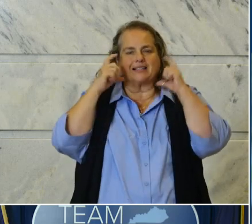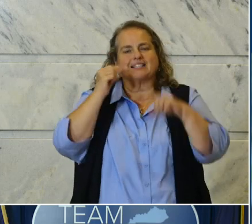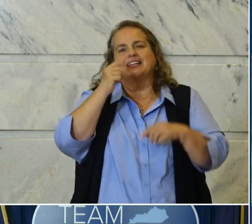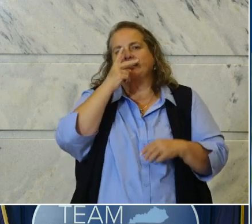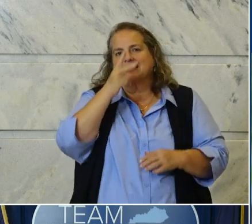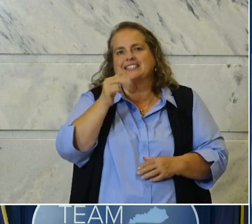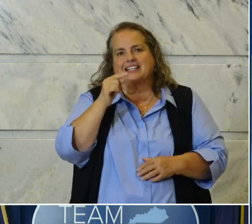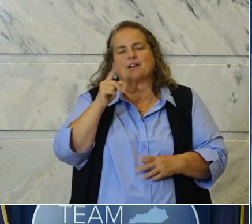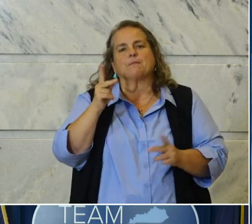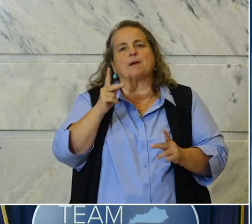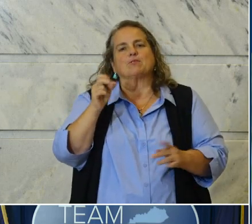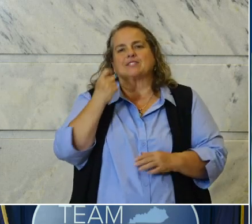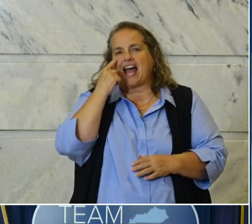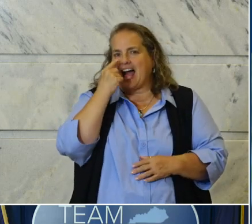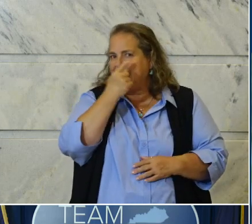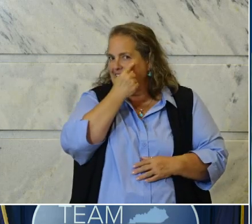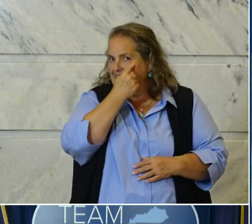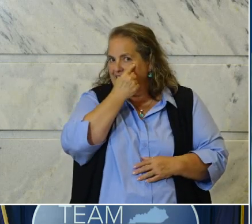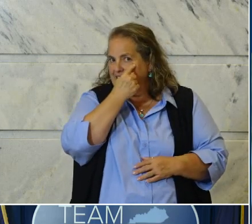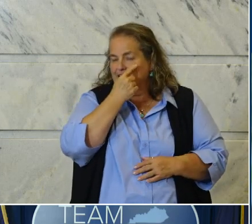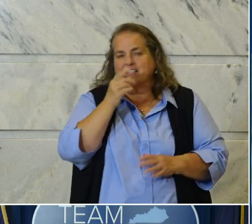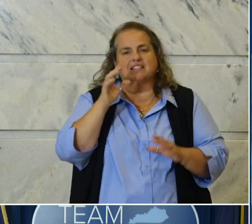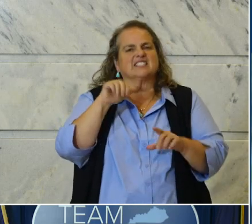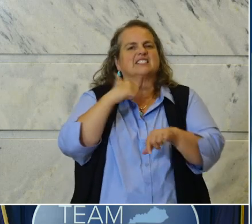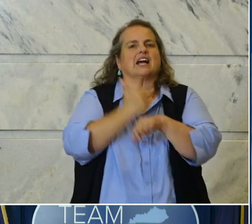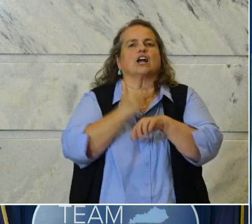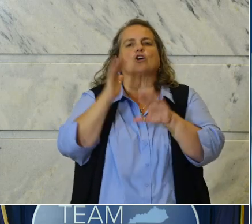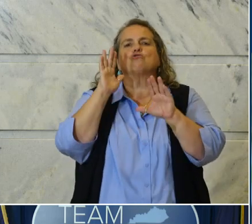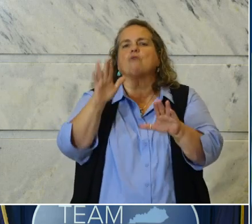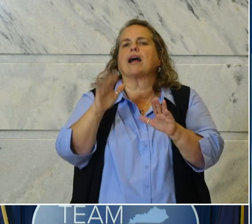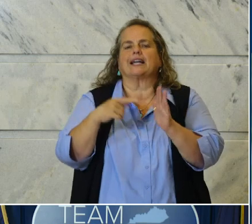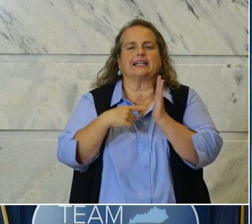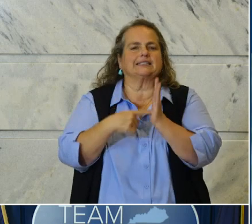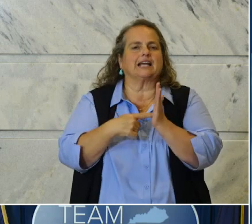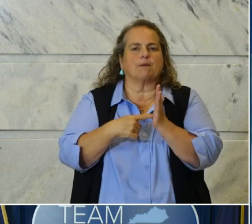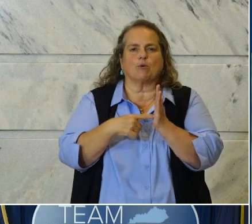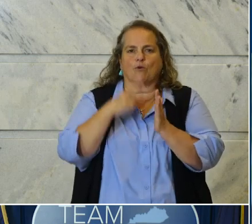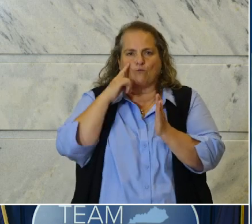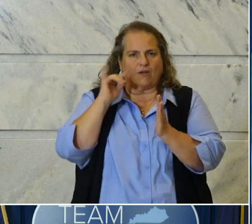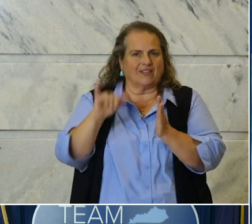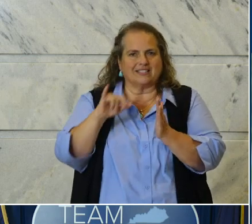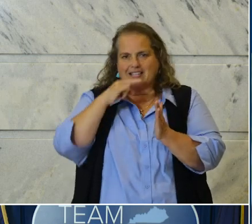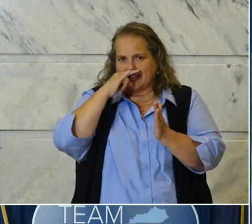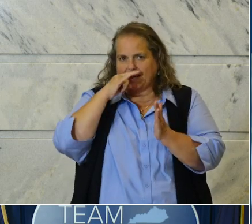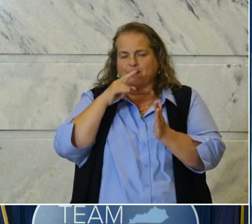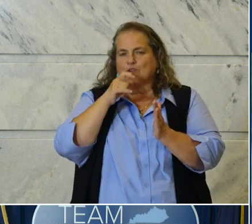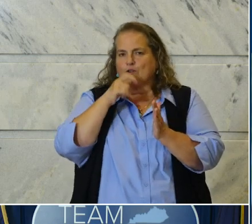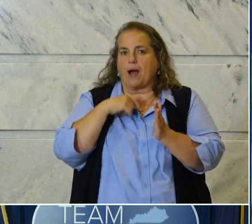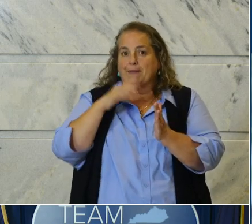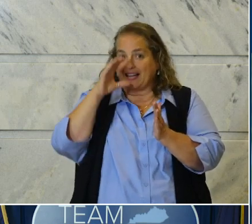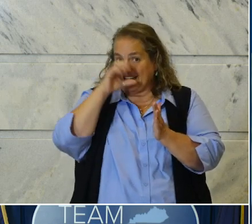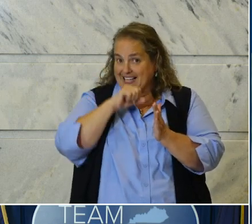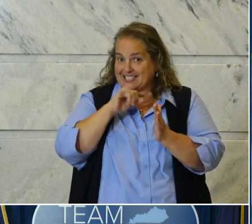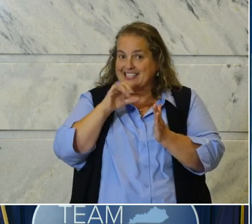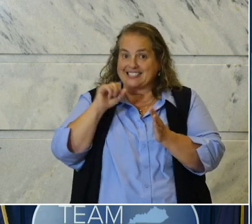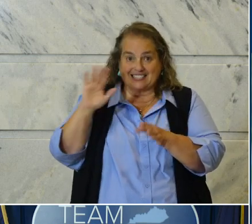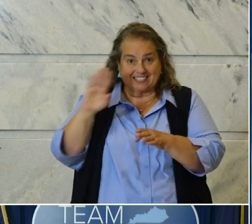in people's eyes, setting a great example for this kiddo, who I'm guessing is his